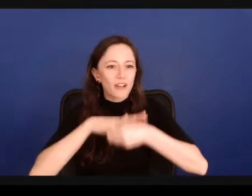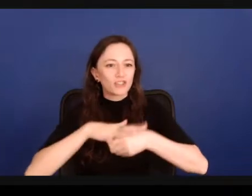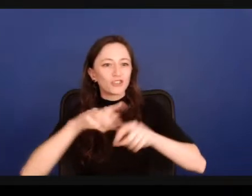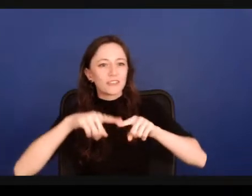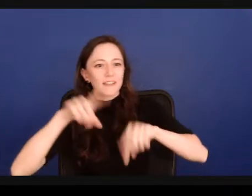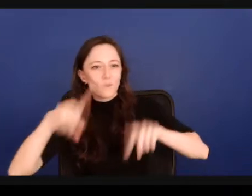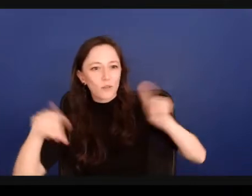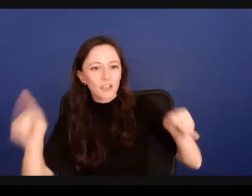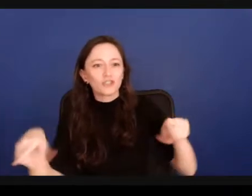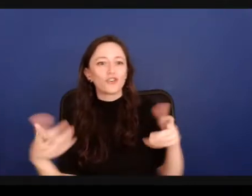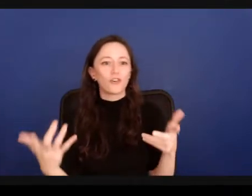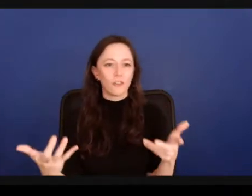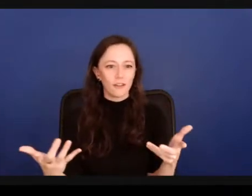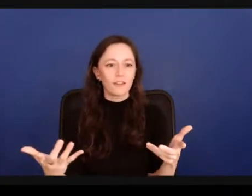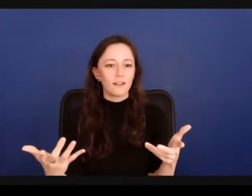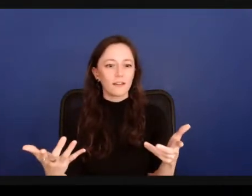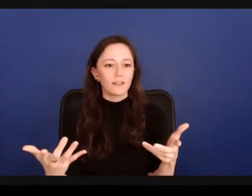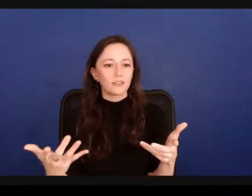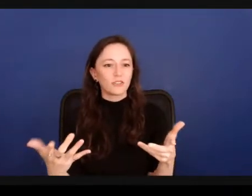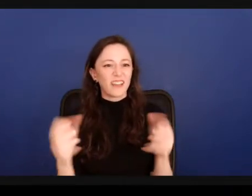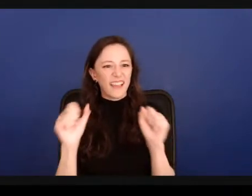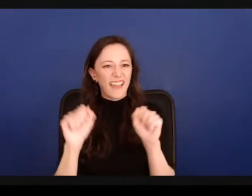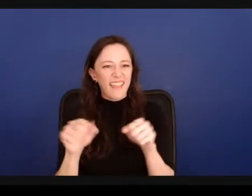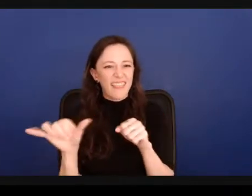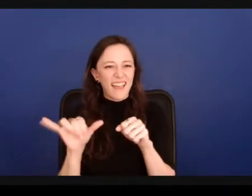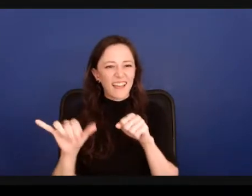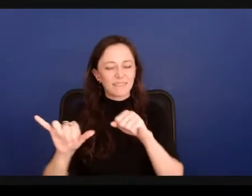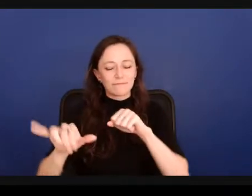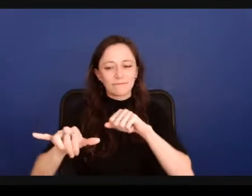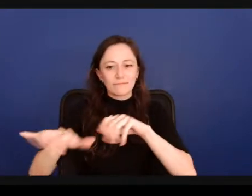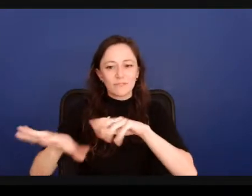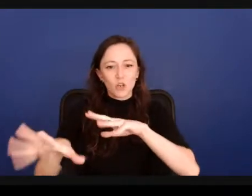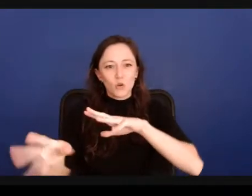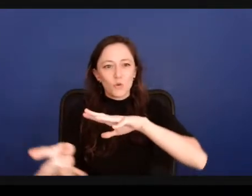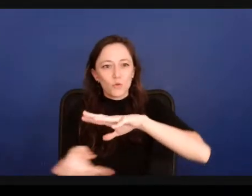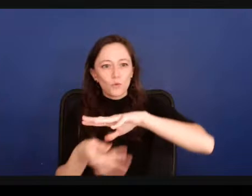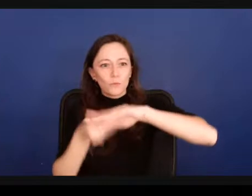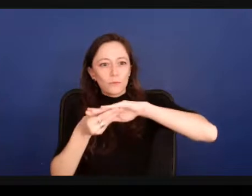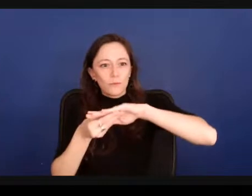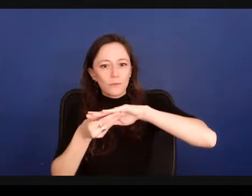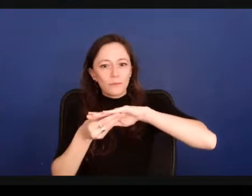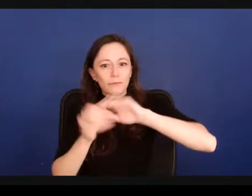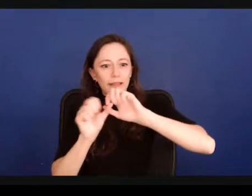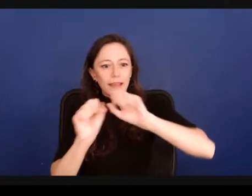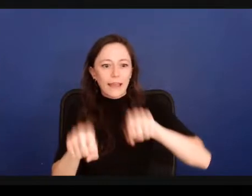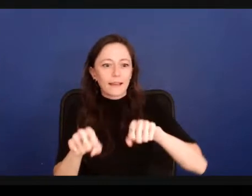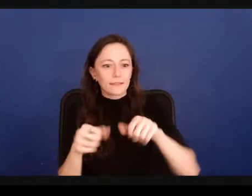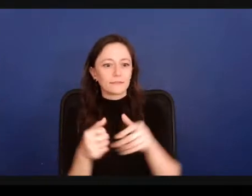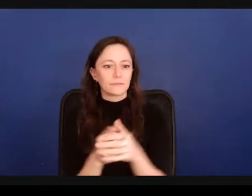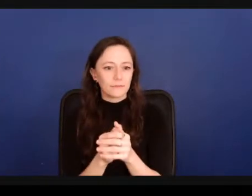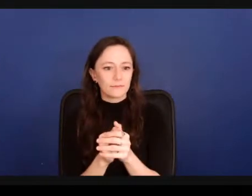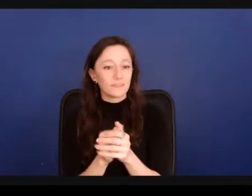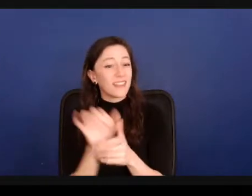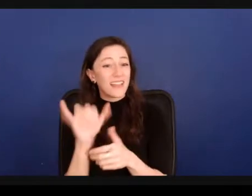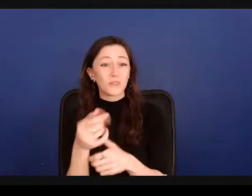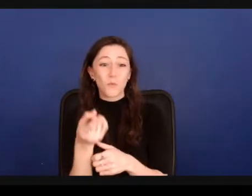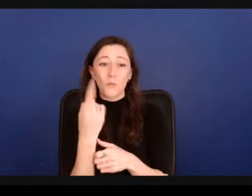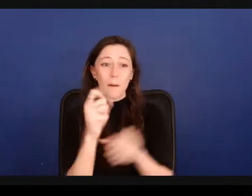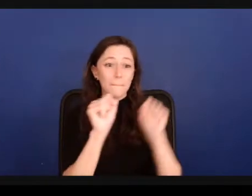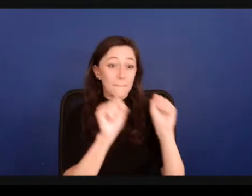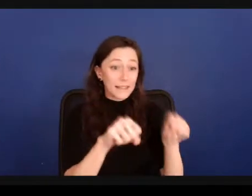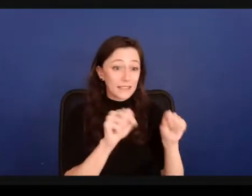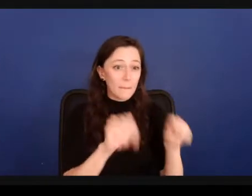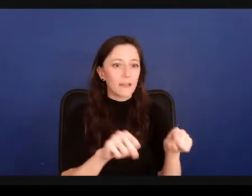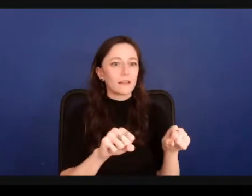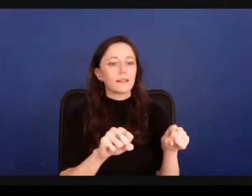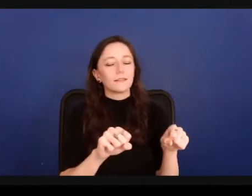and almost try to suck up magma from below through that system. That's one possibility, as opposed to, let's